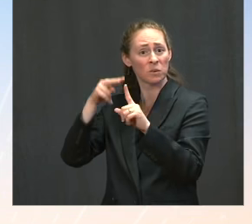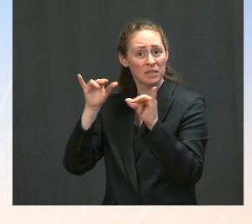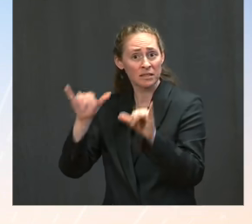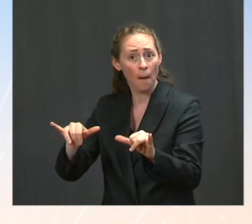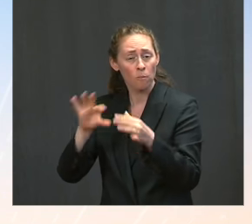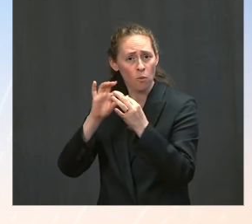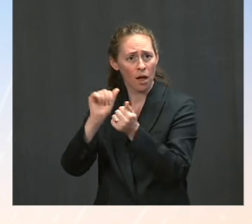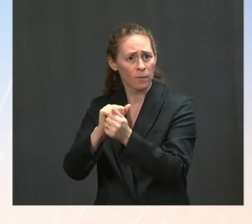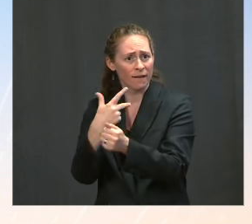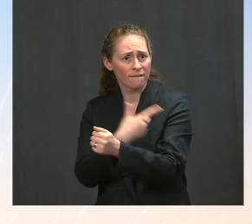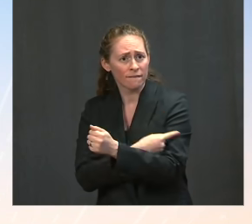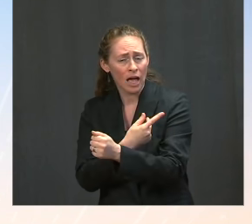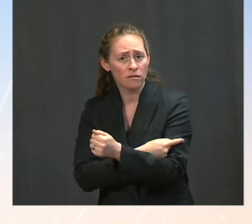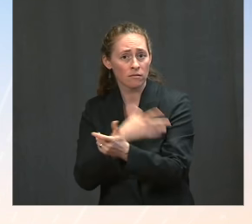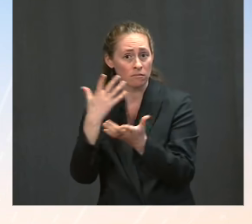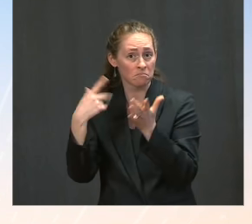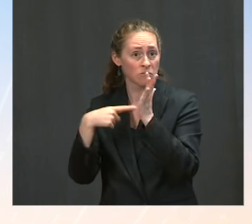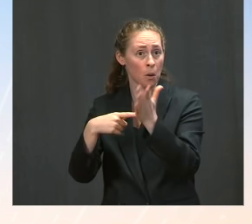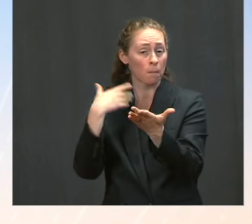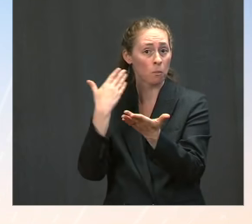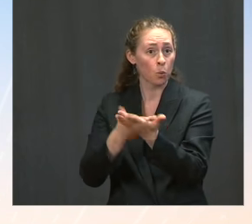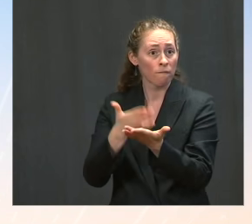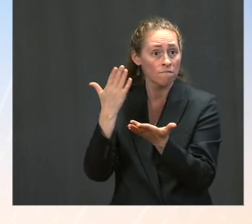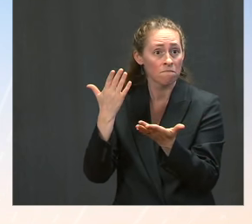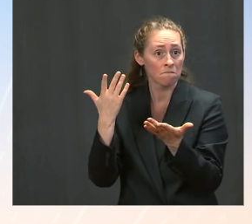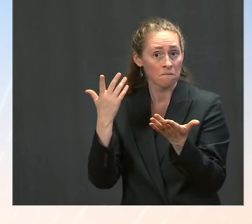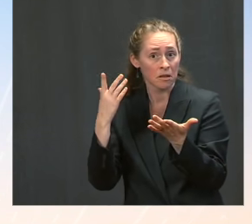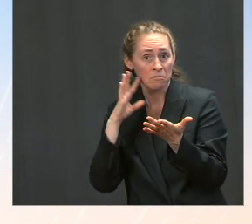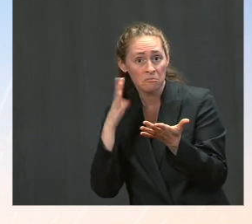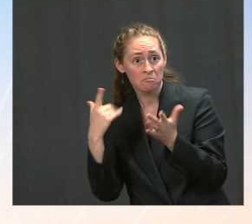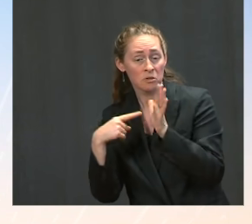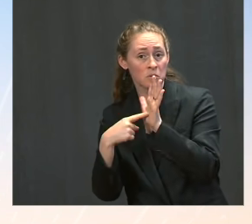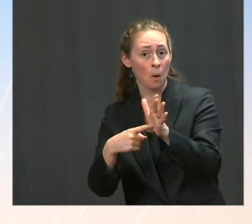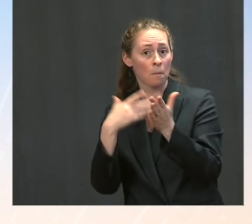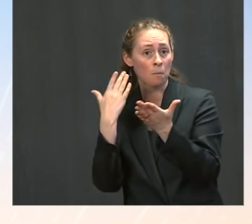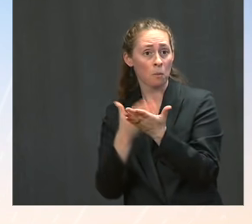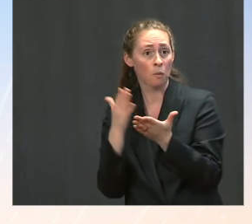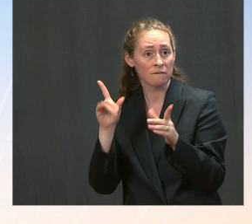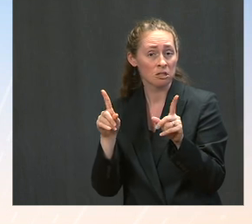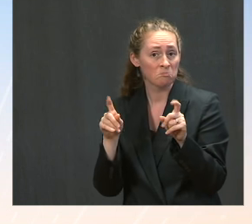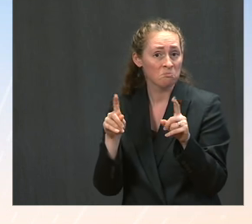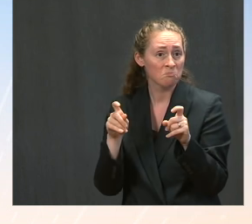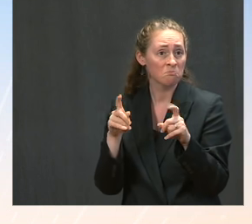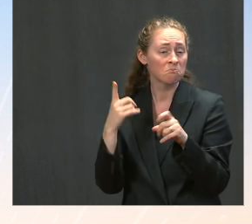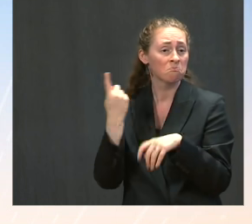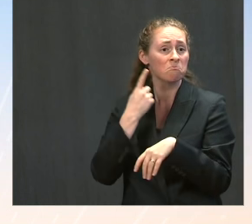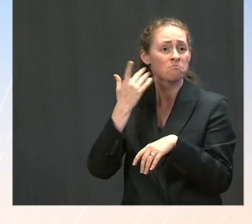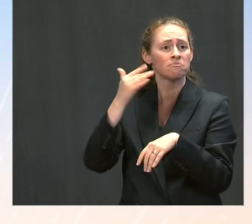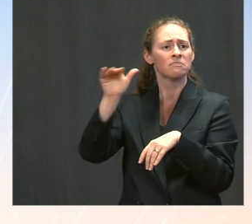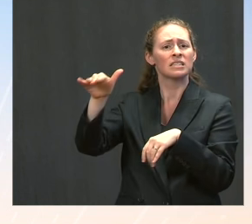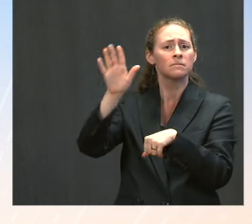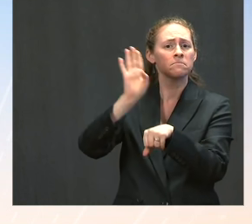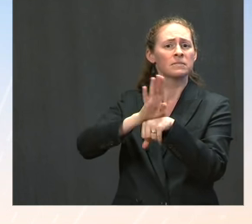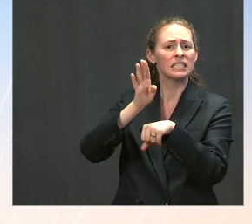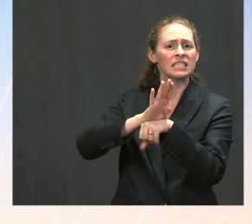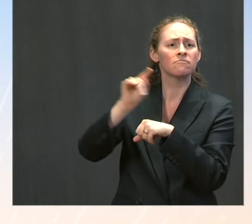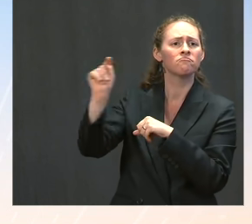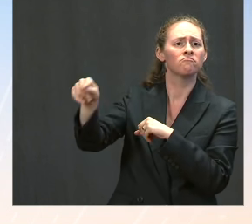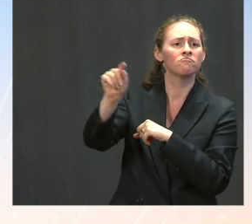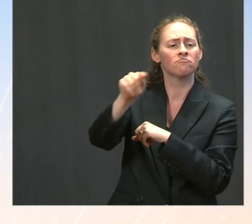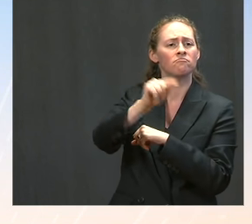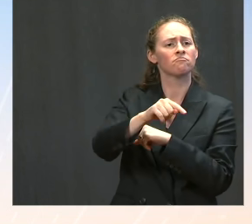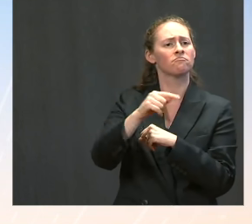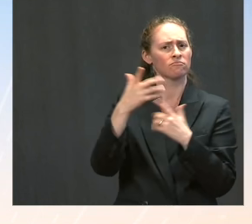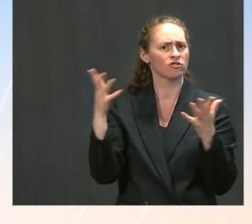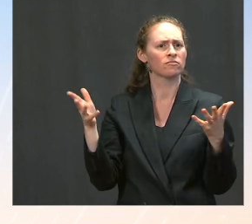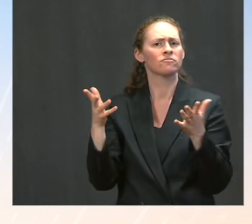verification? Have there been any conversations about promoting businesses choosing to verify vaccinated status for attending